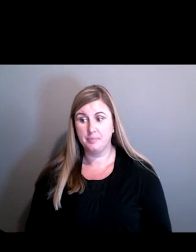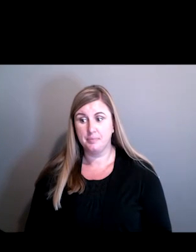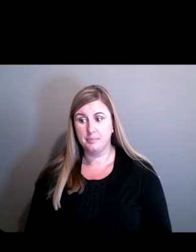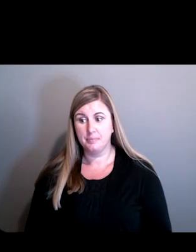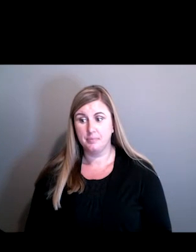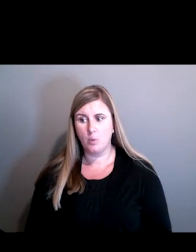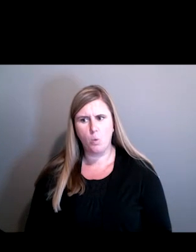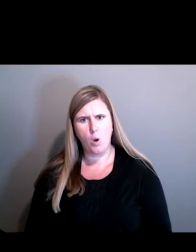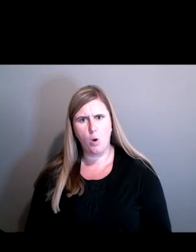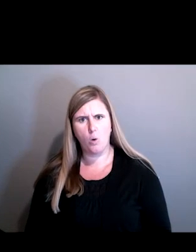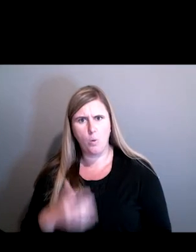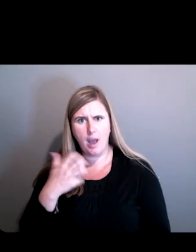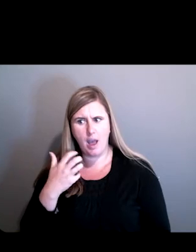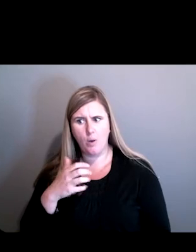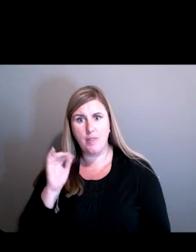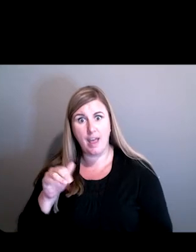Come here.